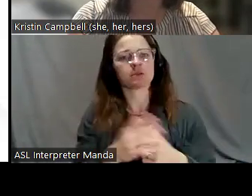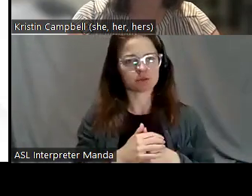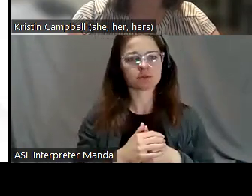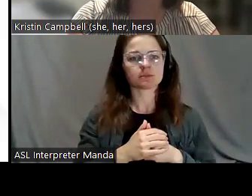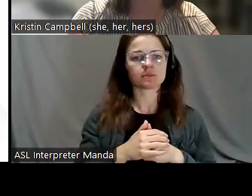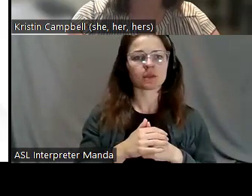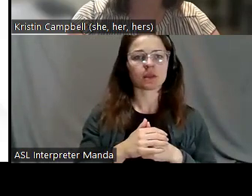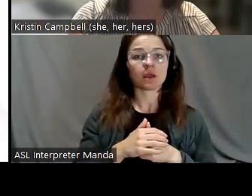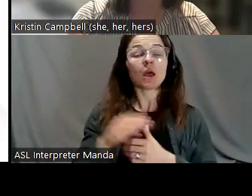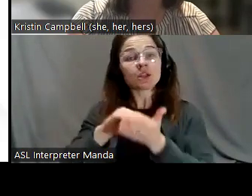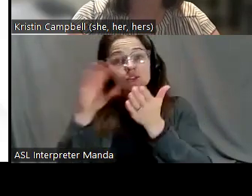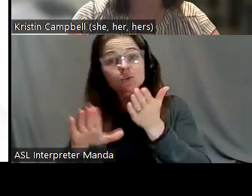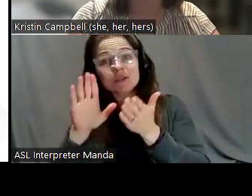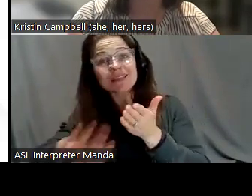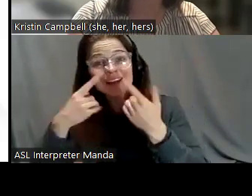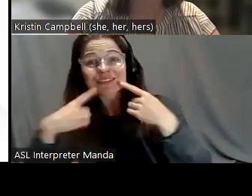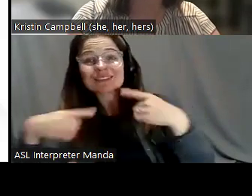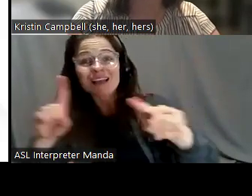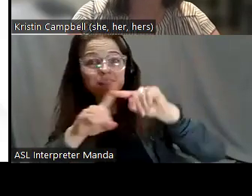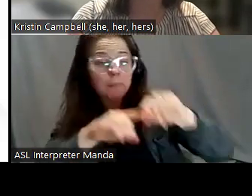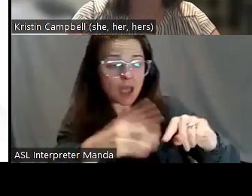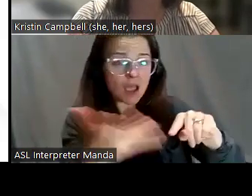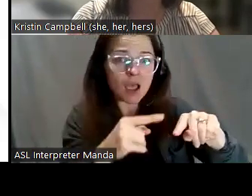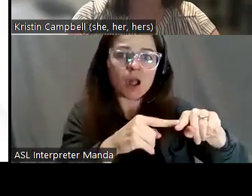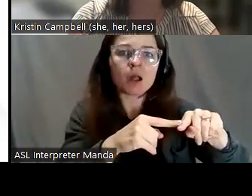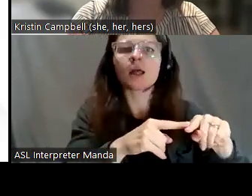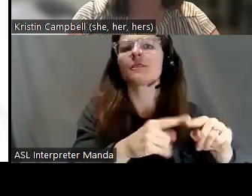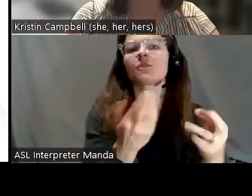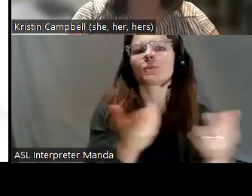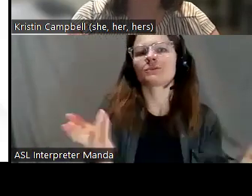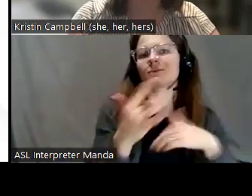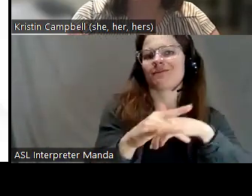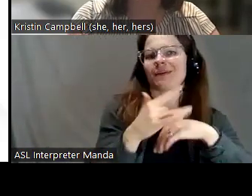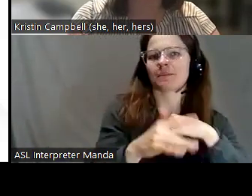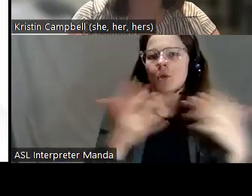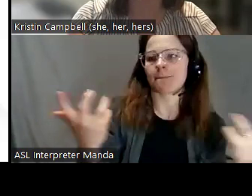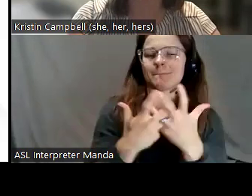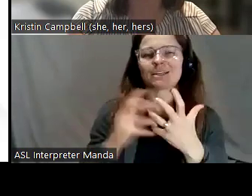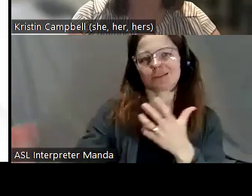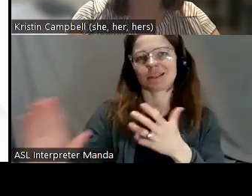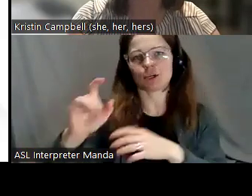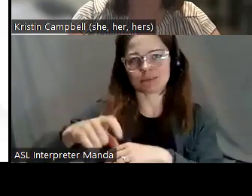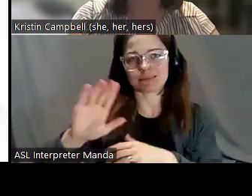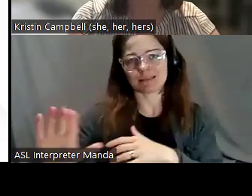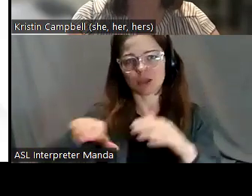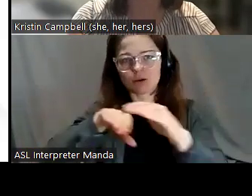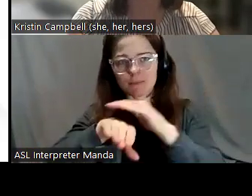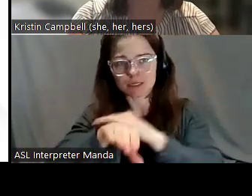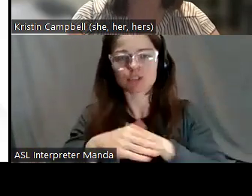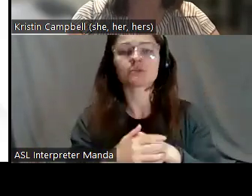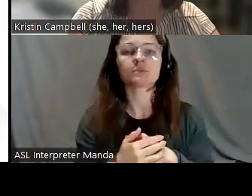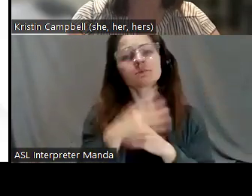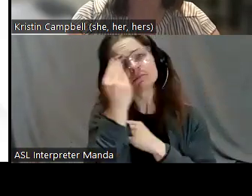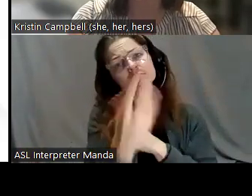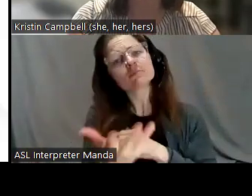success depends on the availability of these resources in the format that works best for them. As Pat Love highlighted, some students do prefer to have